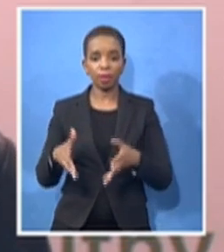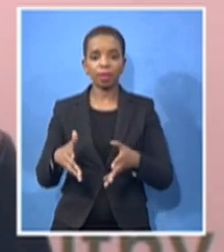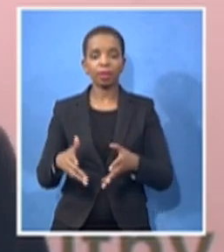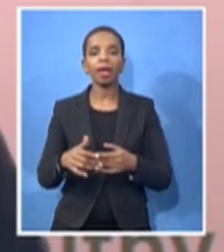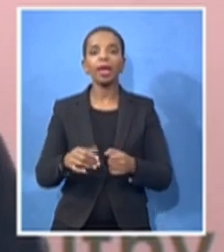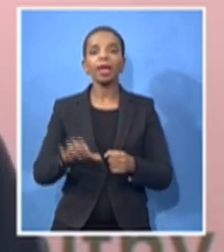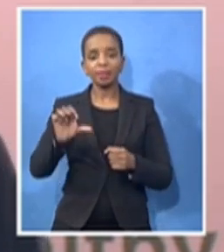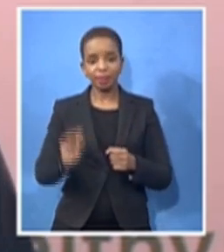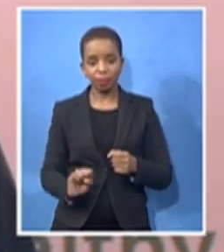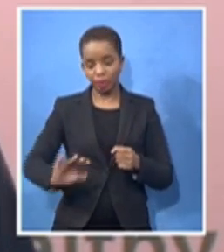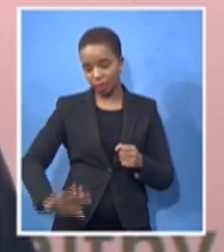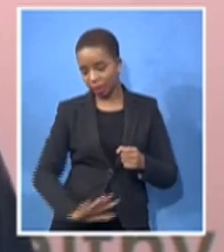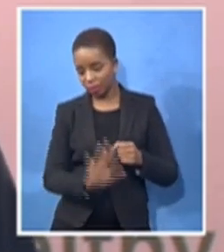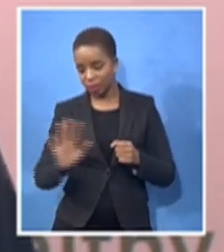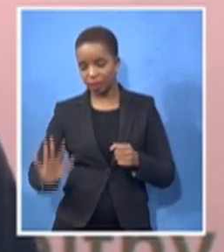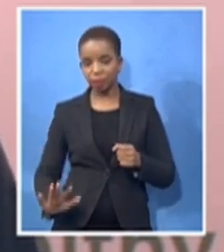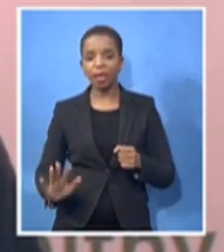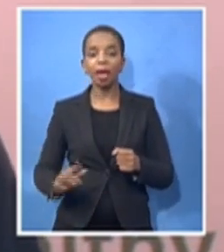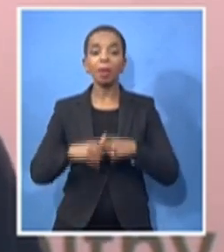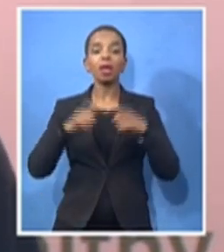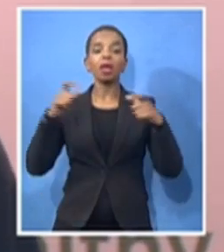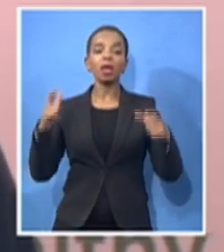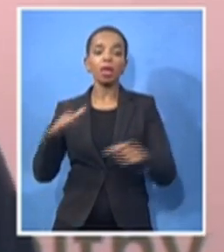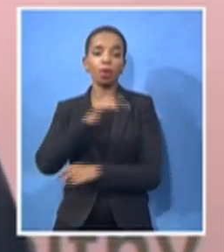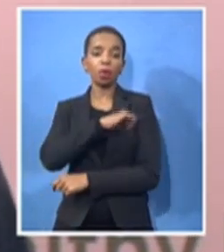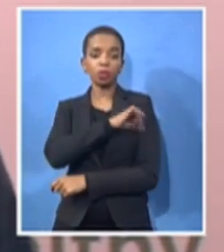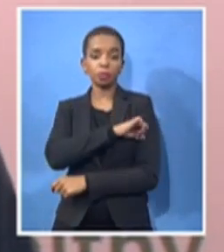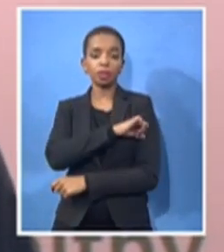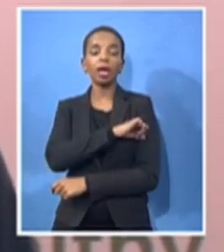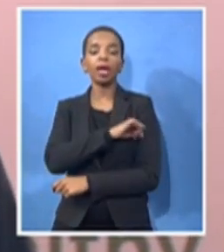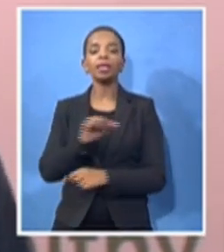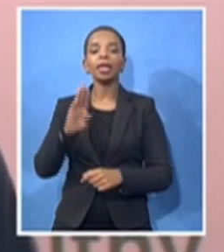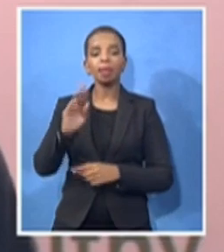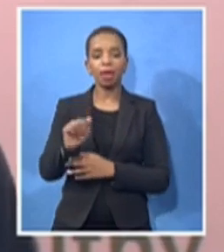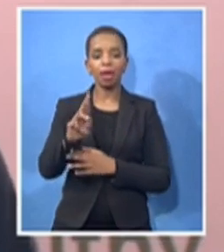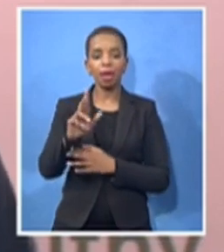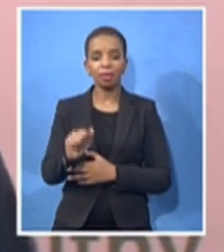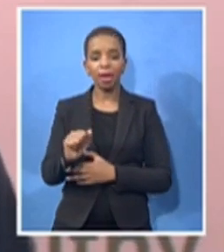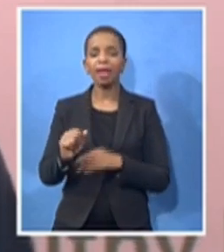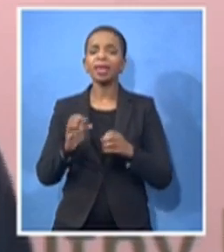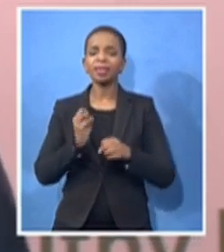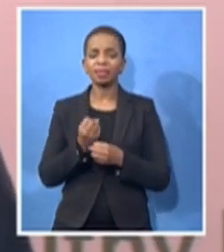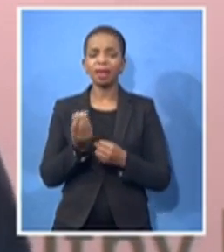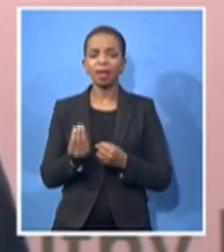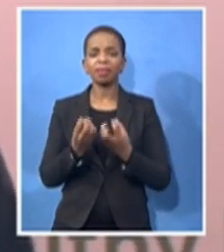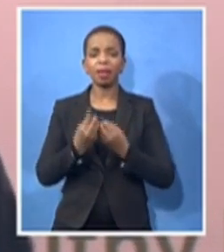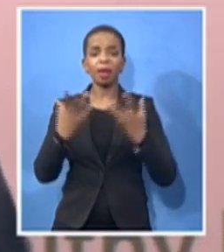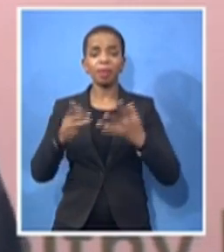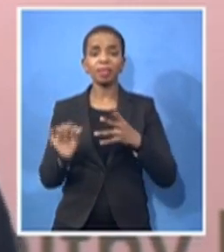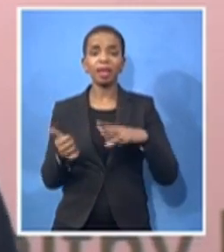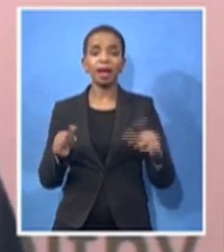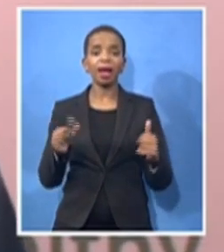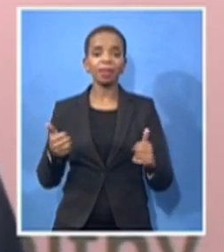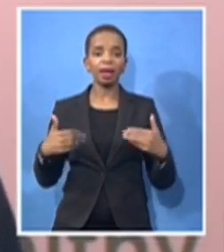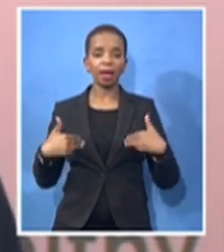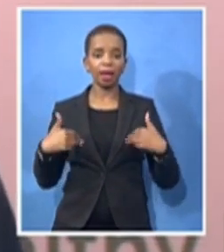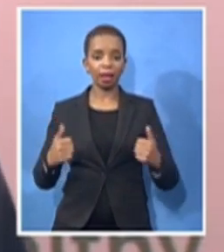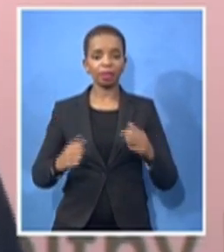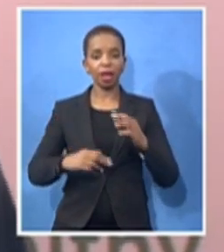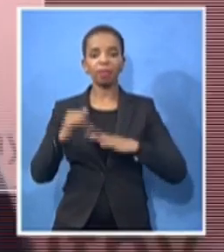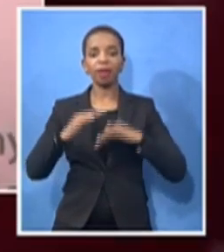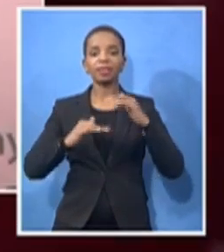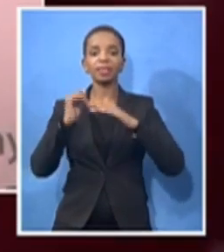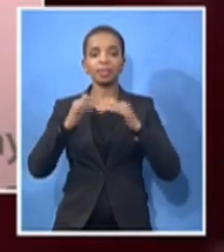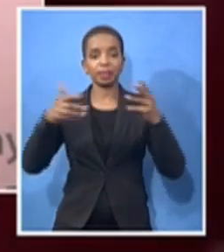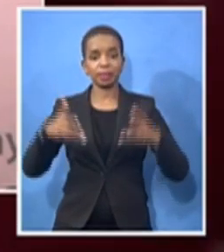Hani Baragwanath and many other vital health facilities, Charlotte Maxeke, Steve Biko, and all those